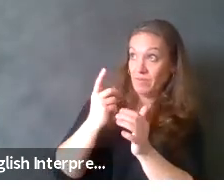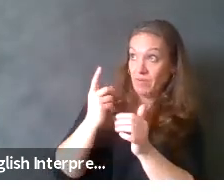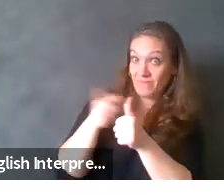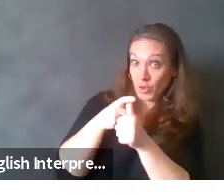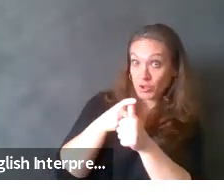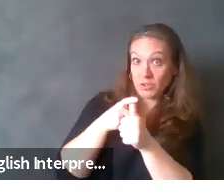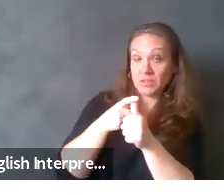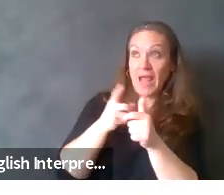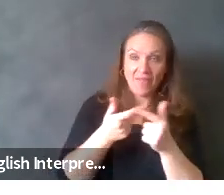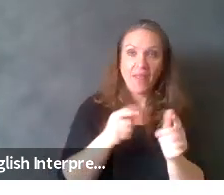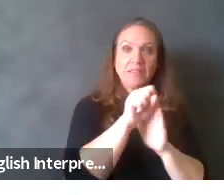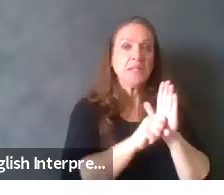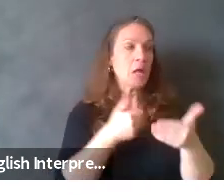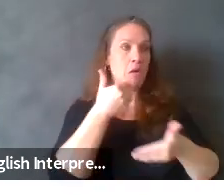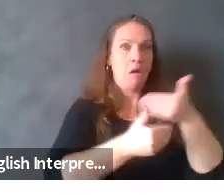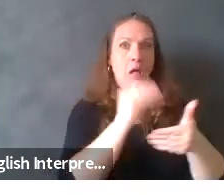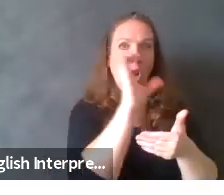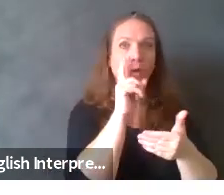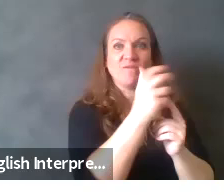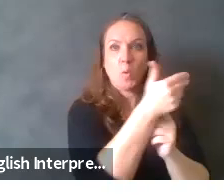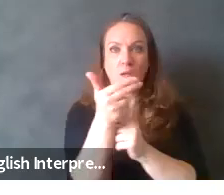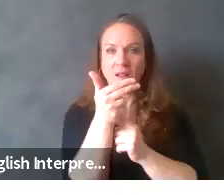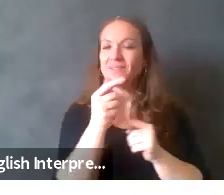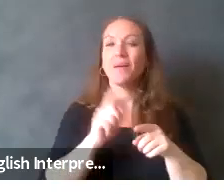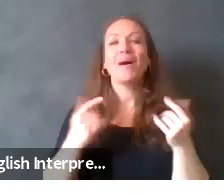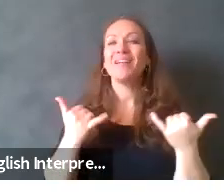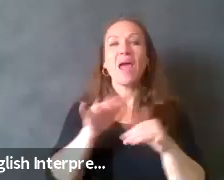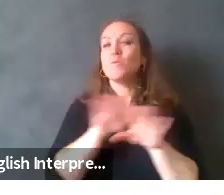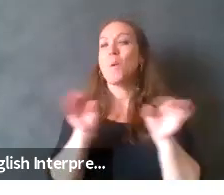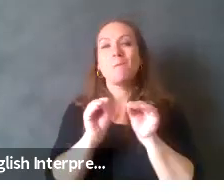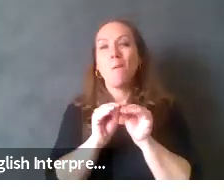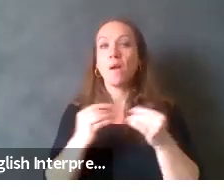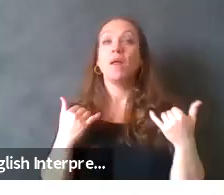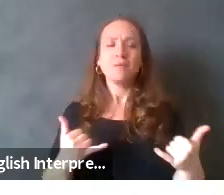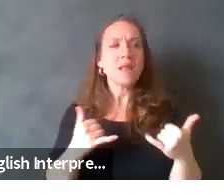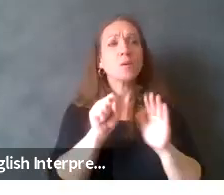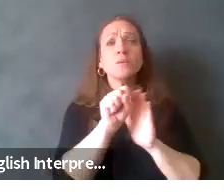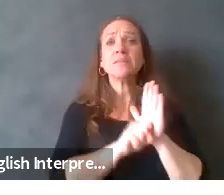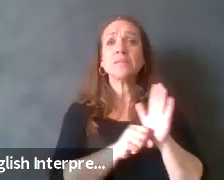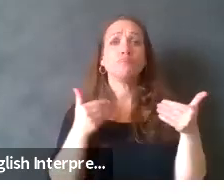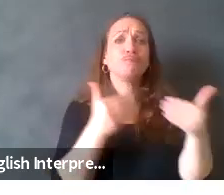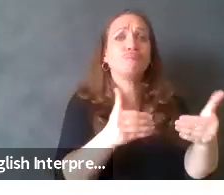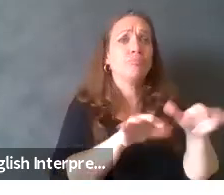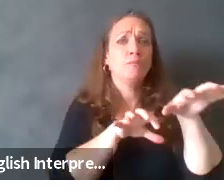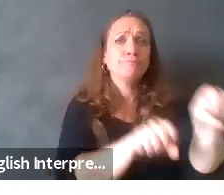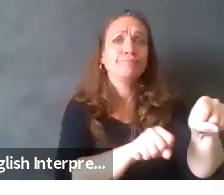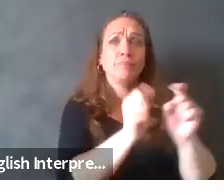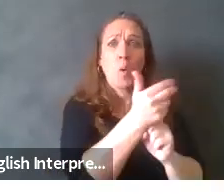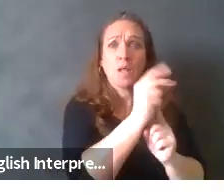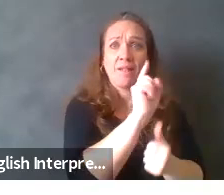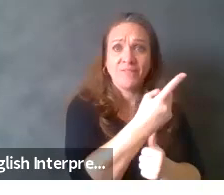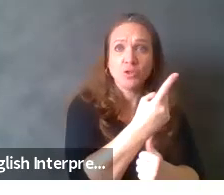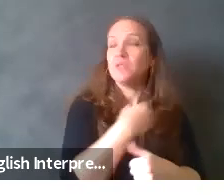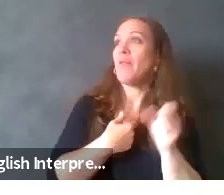taken away. And so the state now can ask for reimbursement by FEMA, and that's